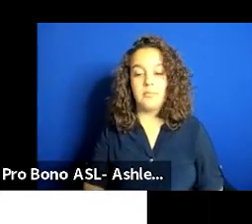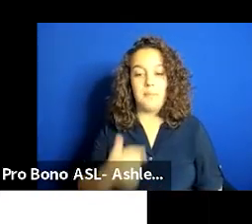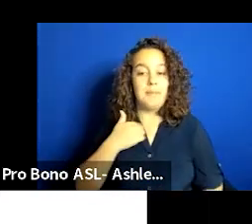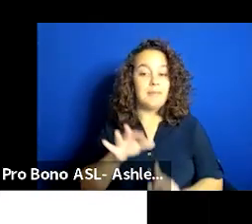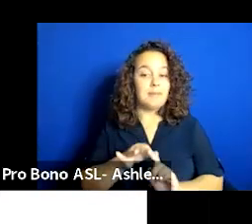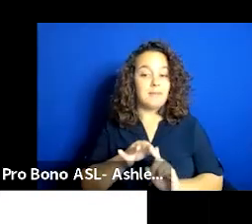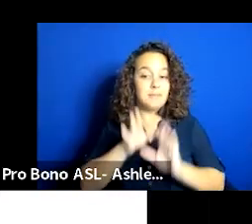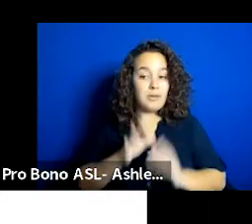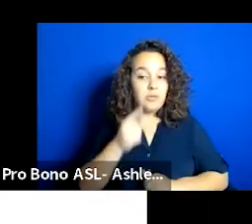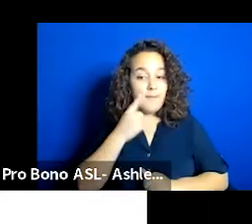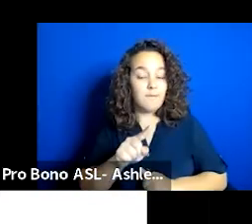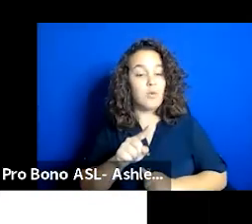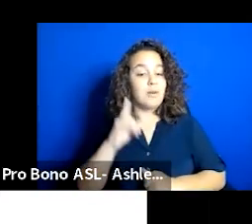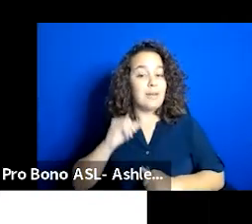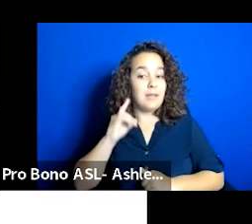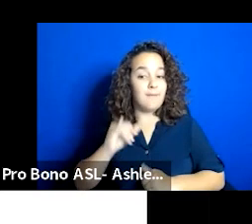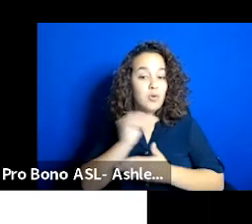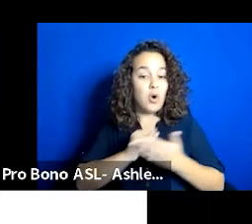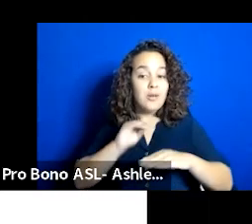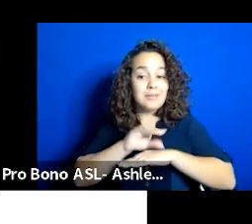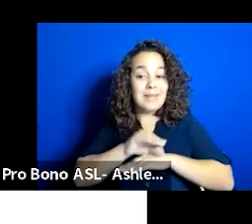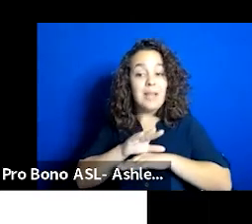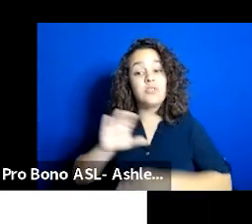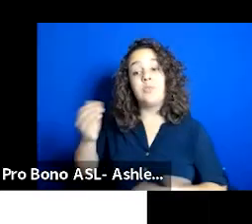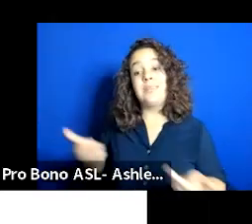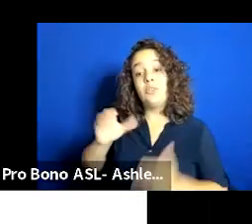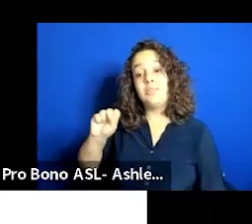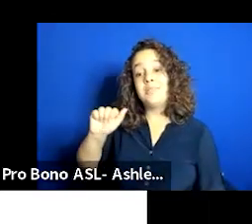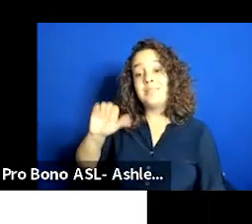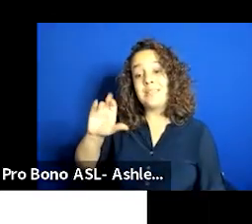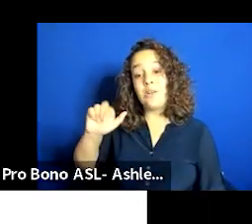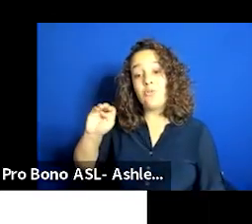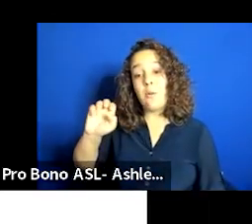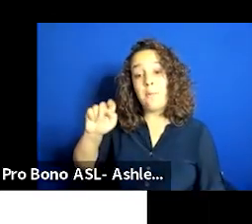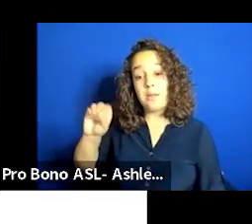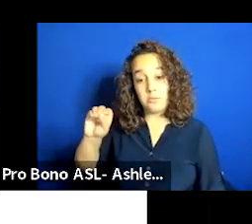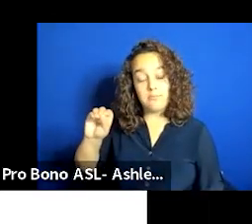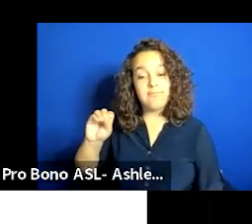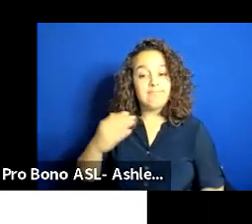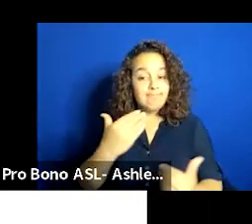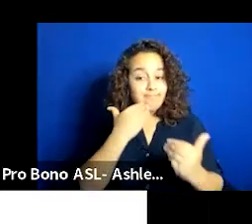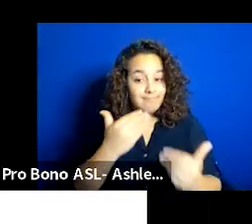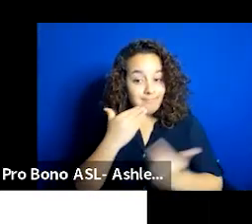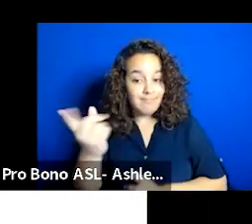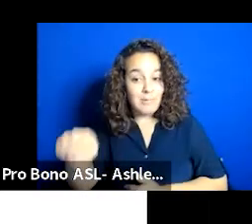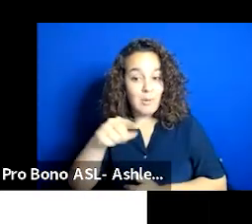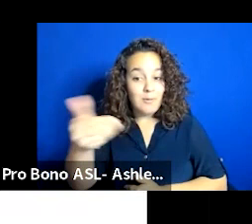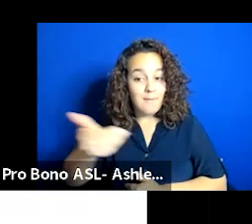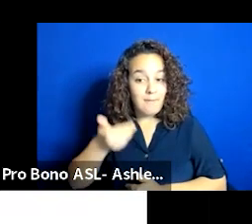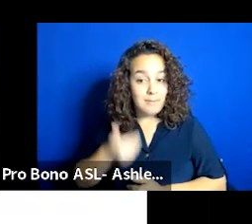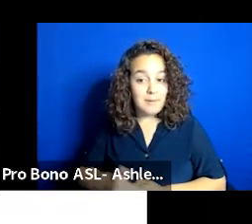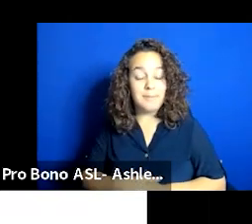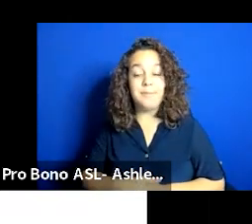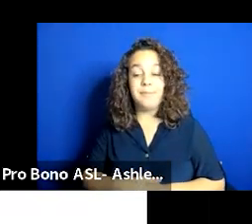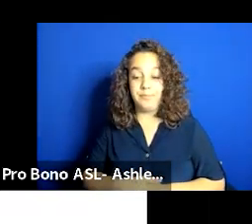California Arts Council in Sacramento. I'm very pleased to be invited to join here and